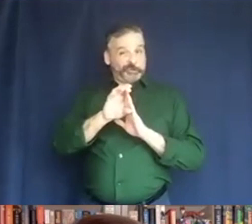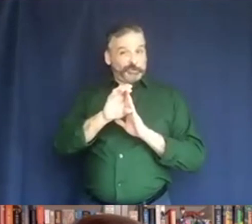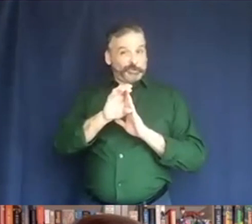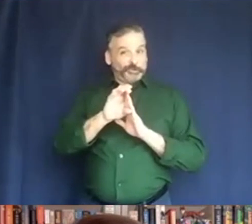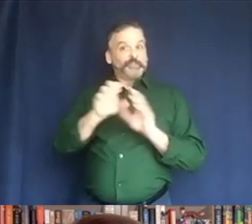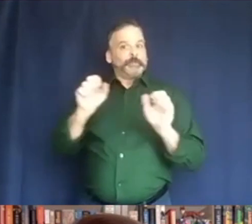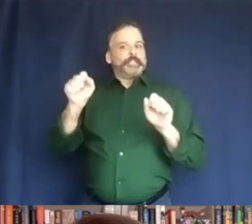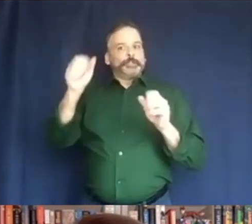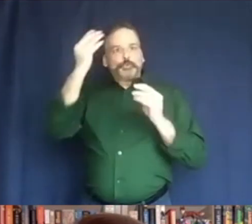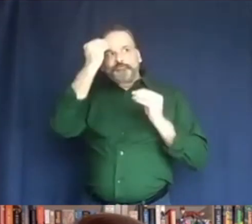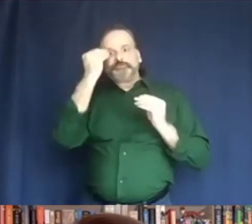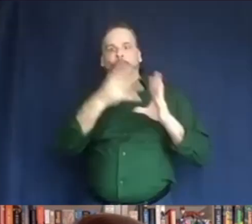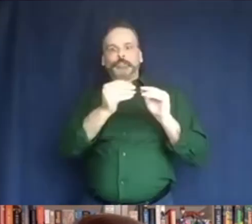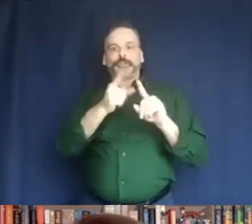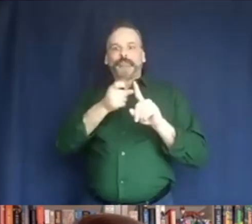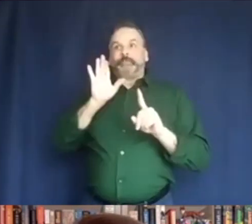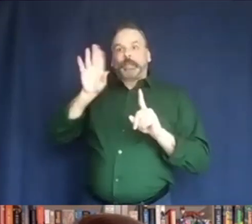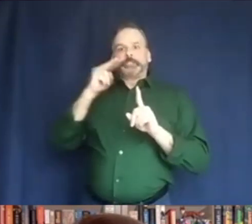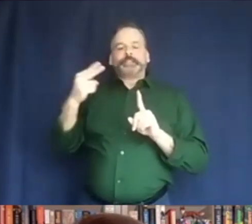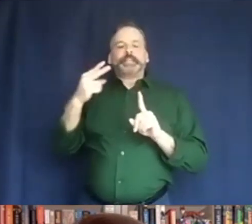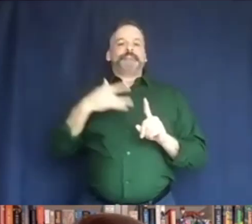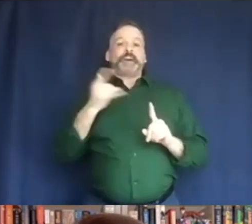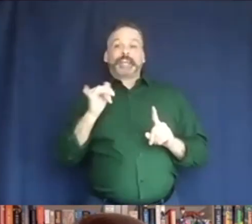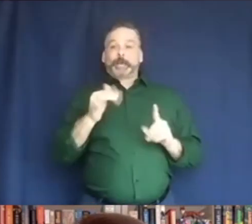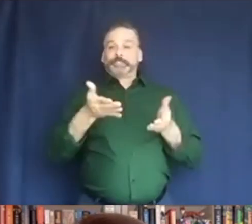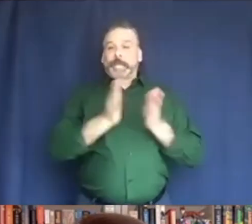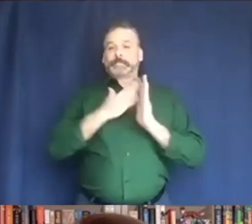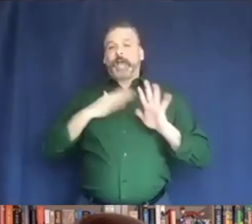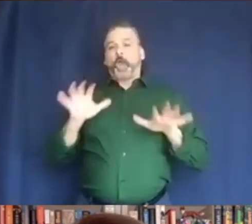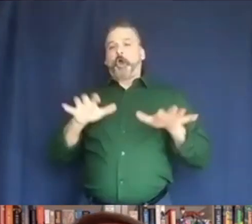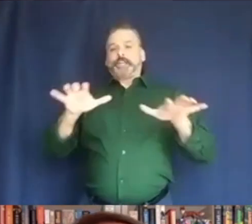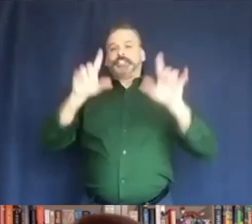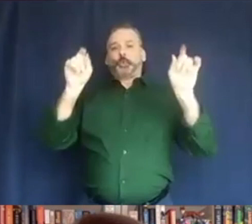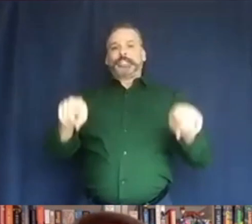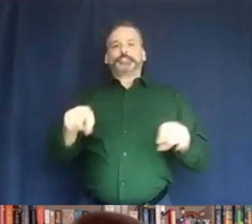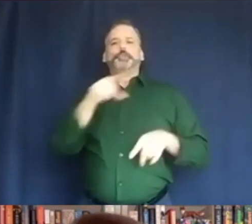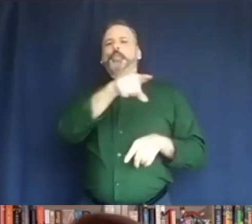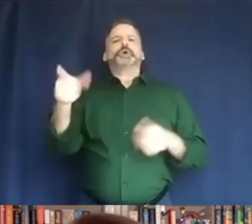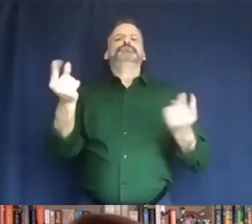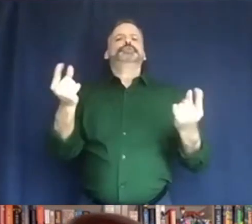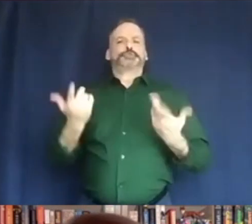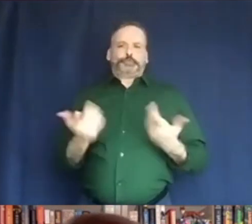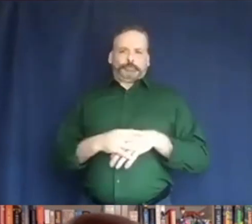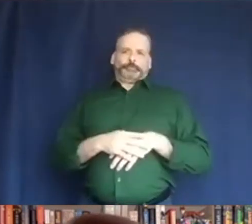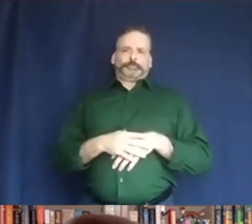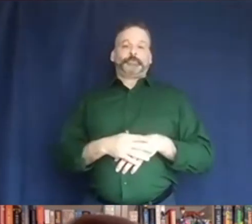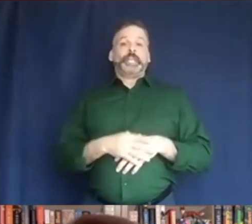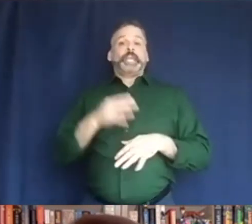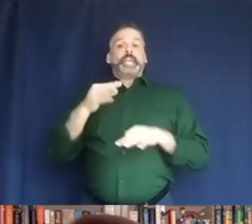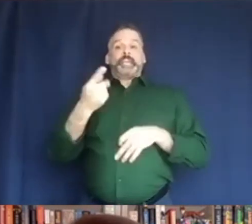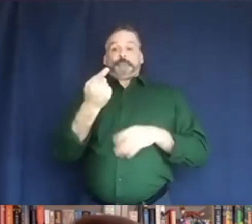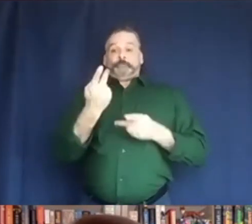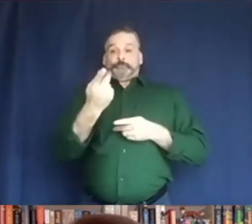it, I basically felt like I was asking my audience the question, well, what would you do? You know, if you were in my shoes, what would